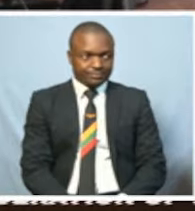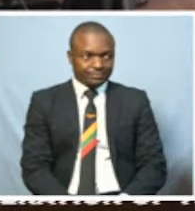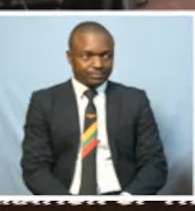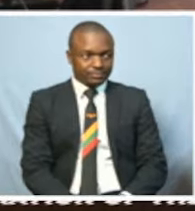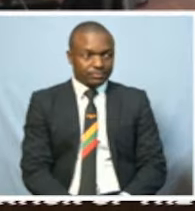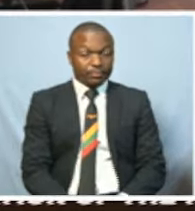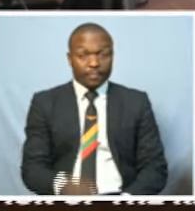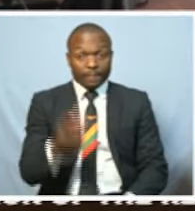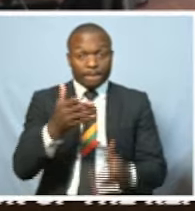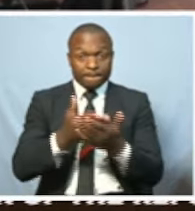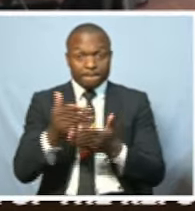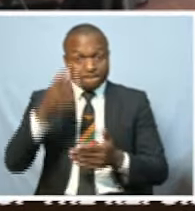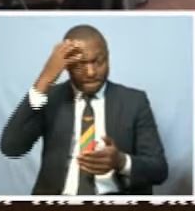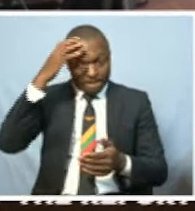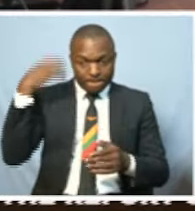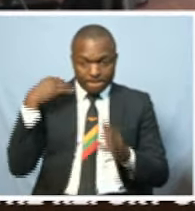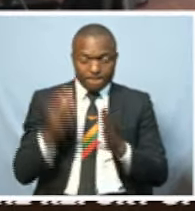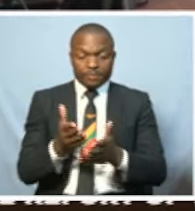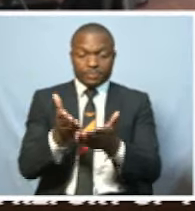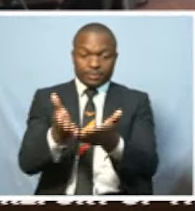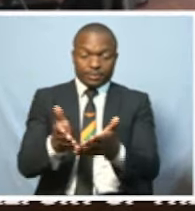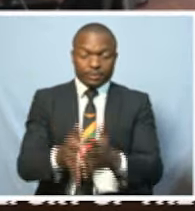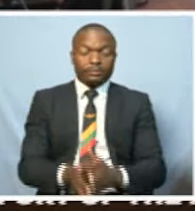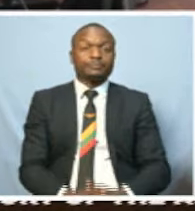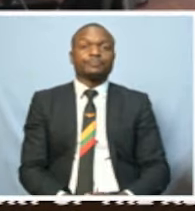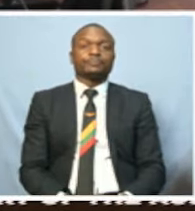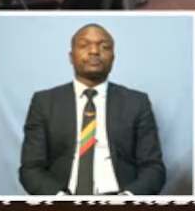Yes, Procurement Officer.